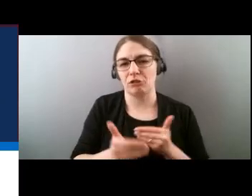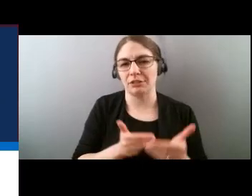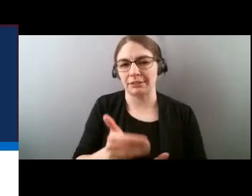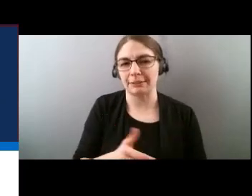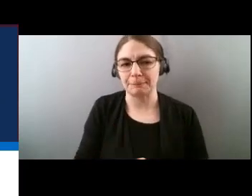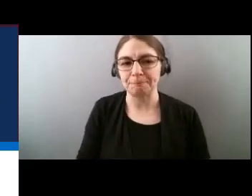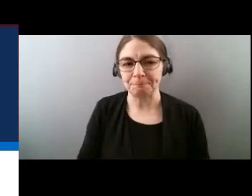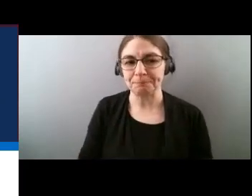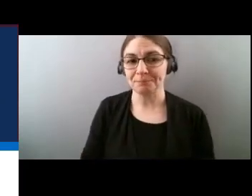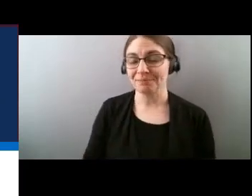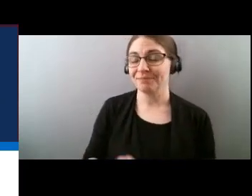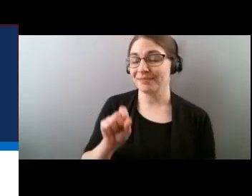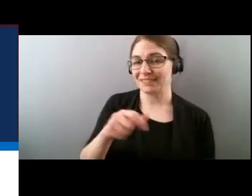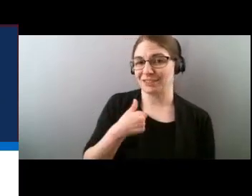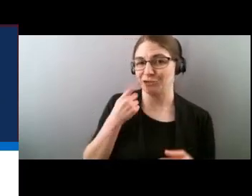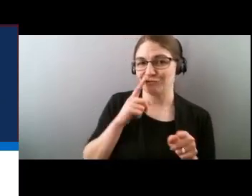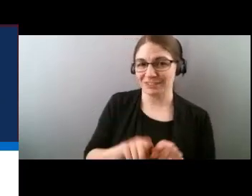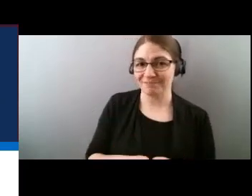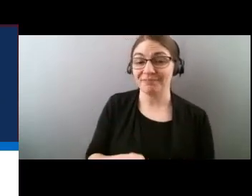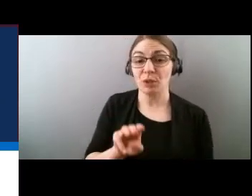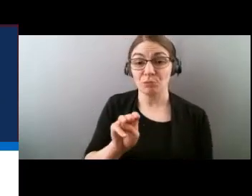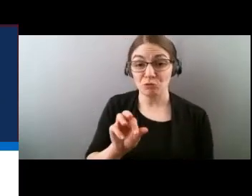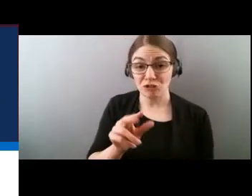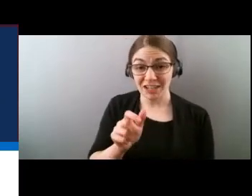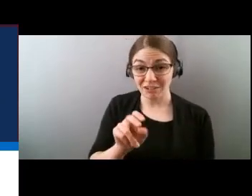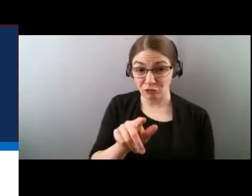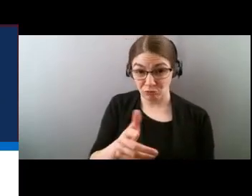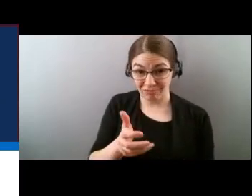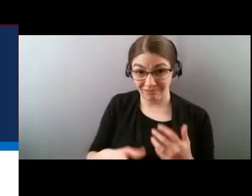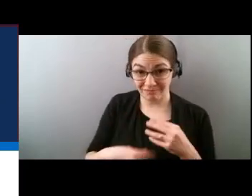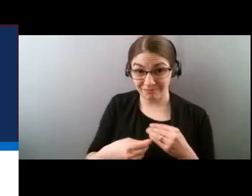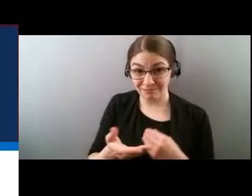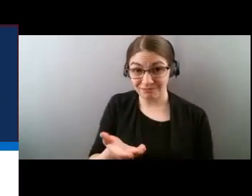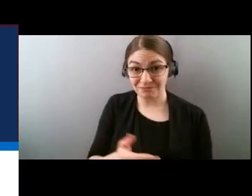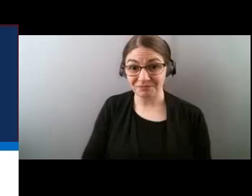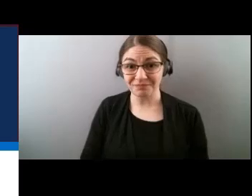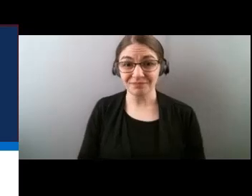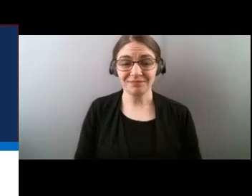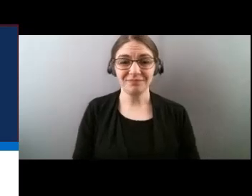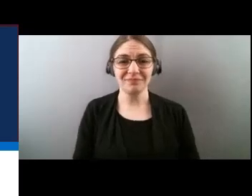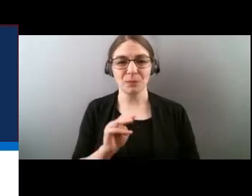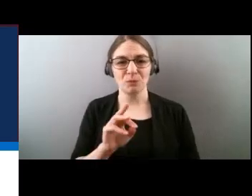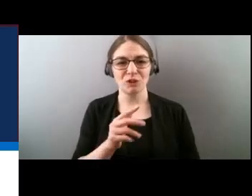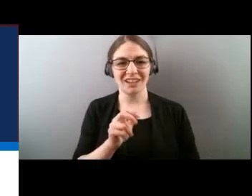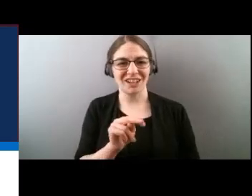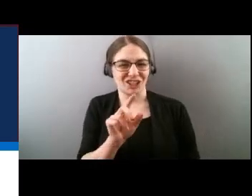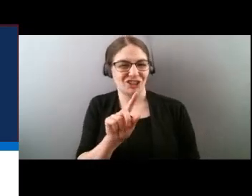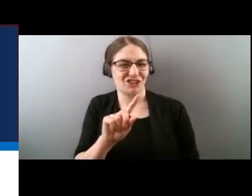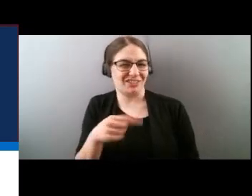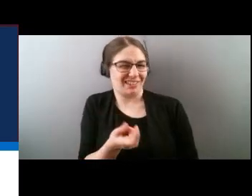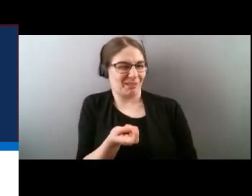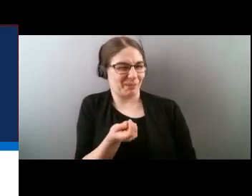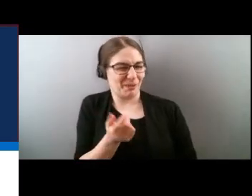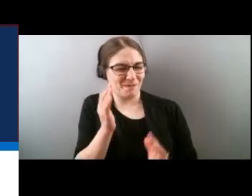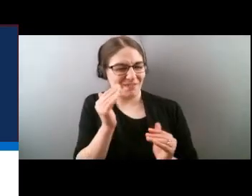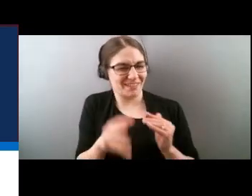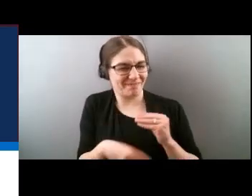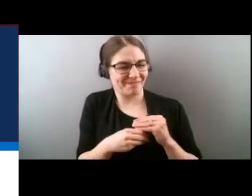Yes, I agree. Morgan, would you like to add anything? Just a little bit, hopefully, just a little